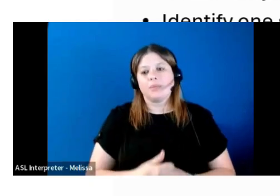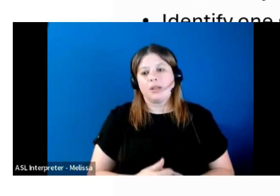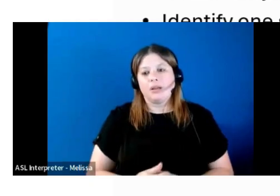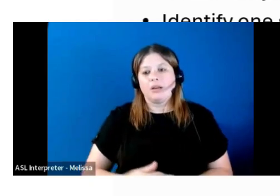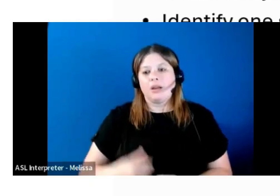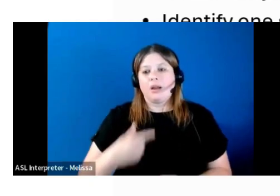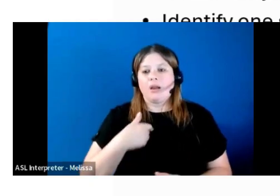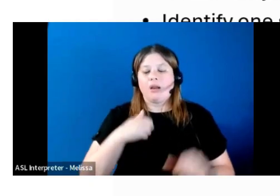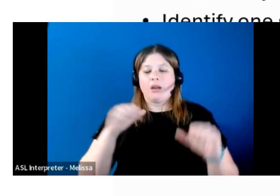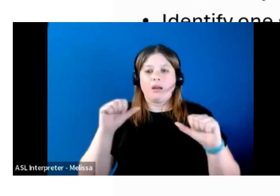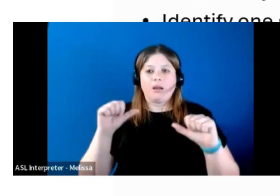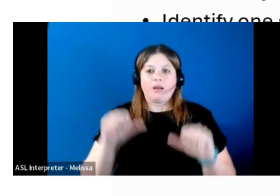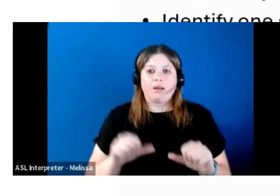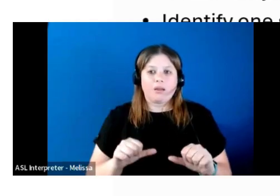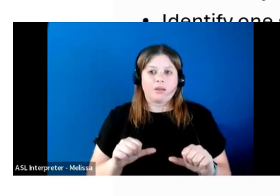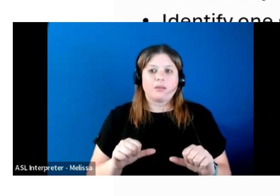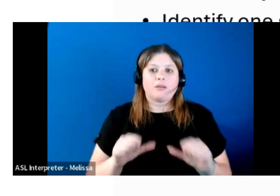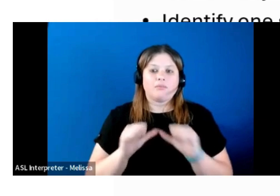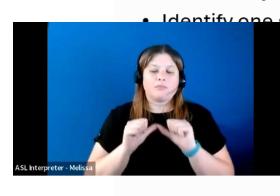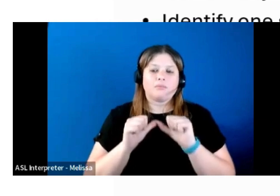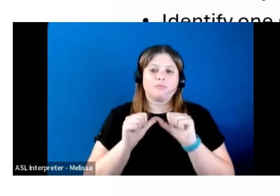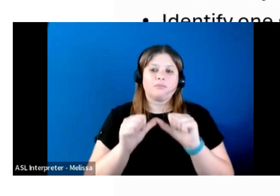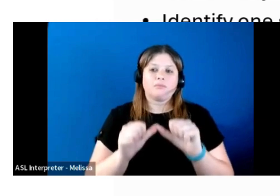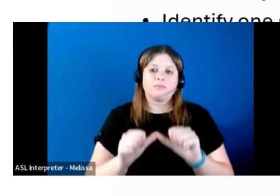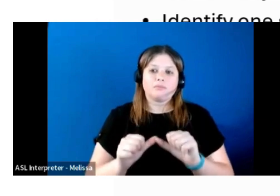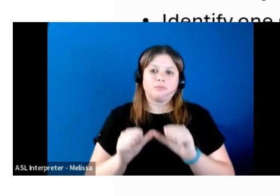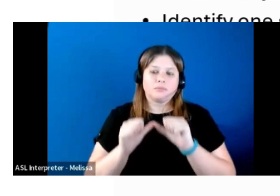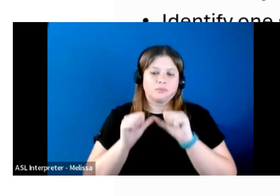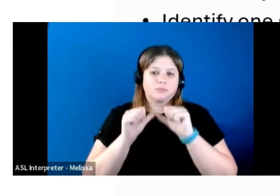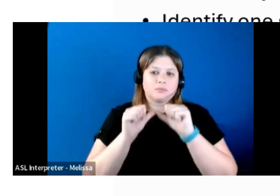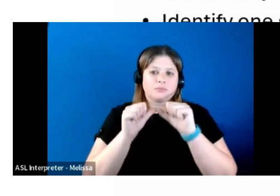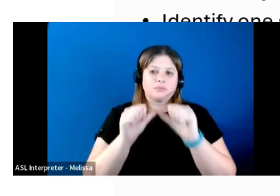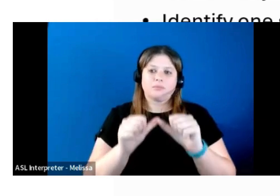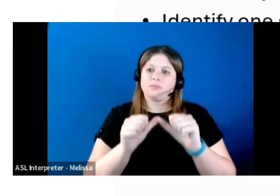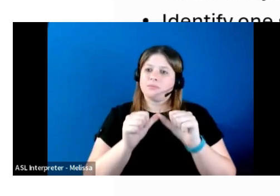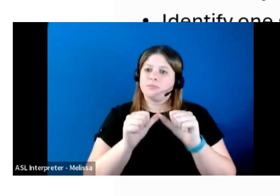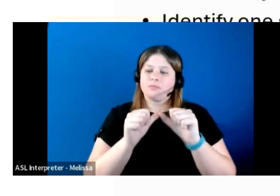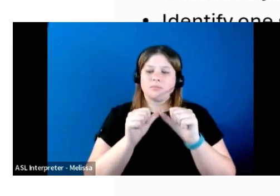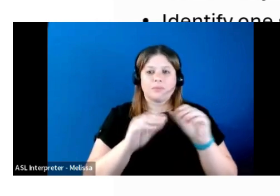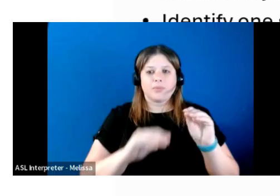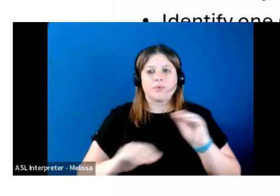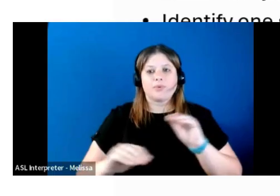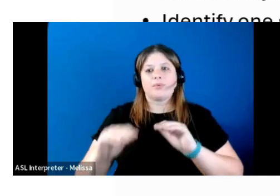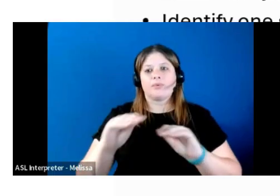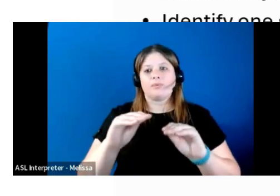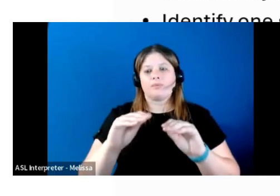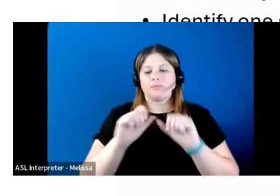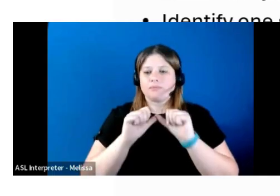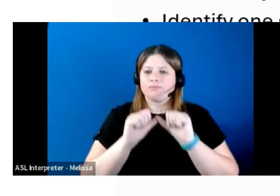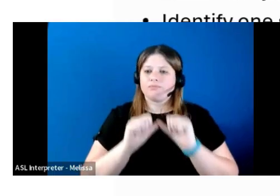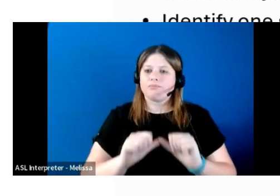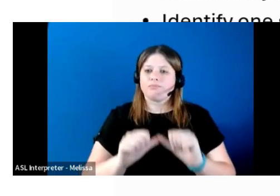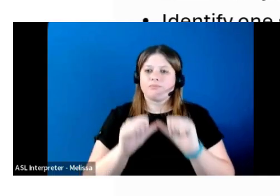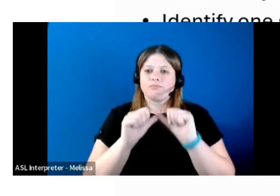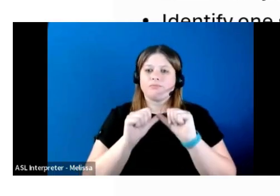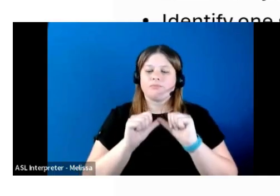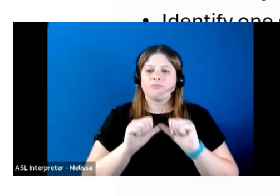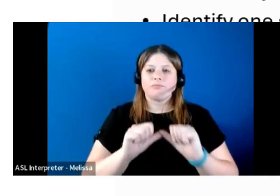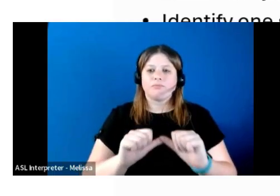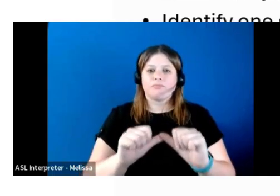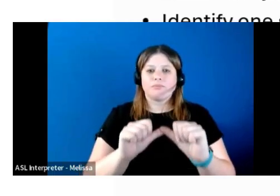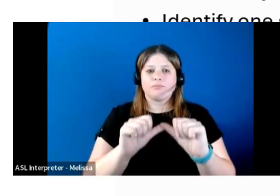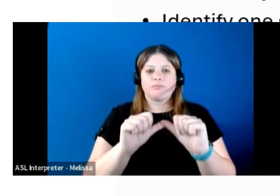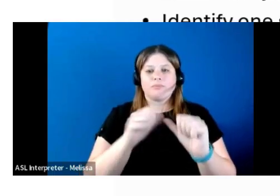I continue to believe the best people